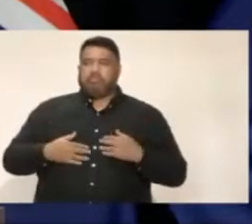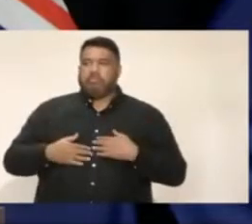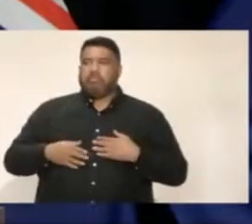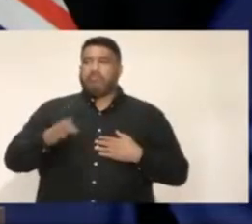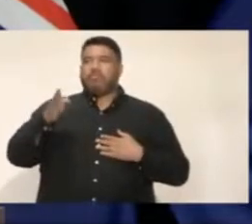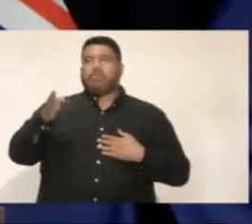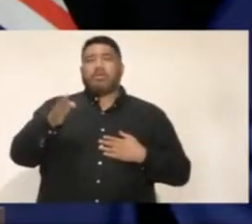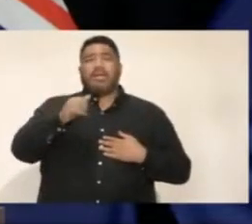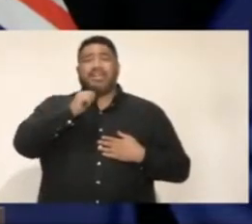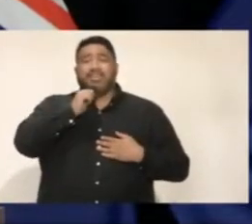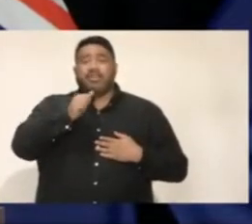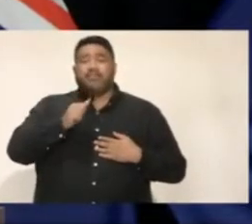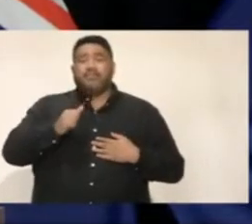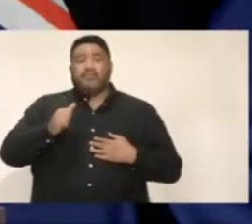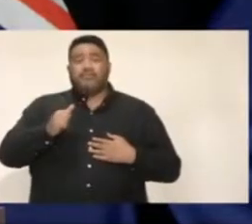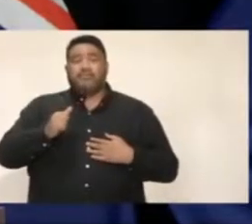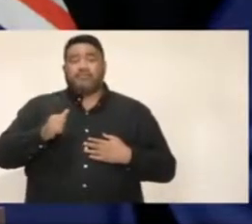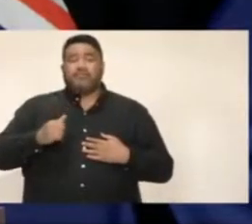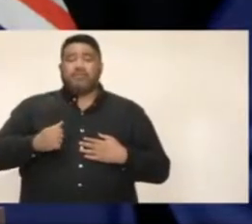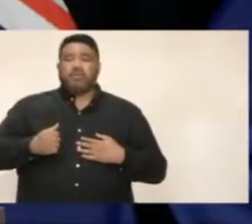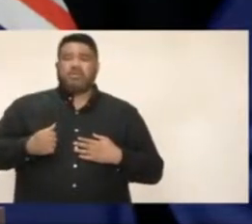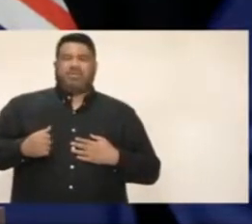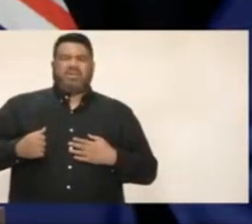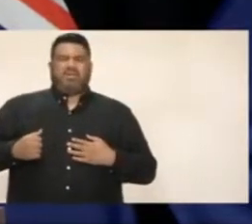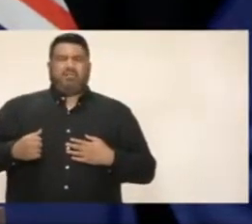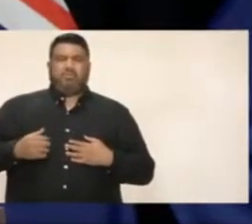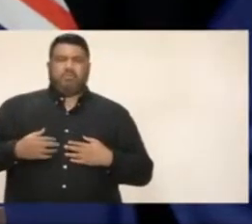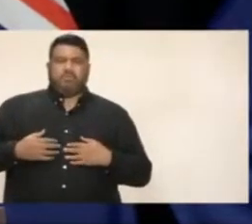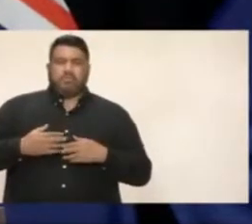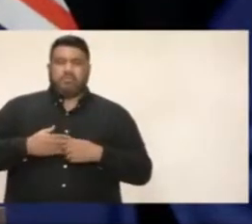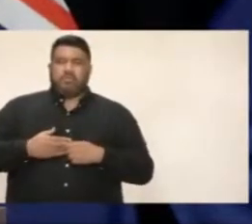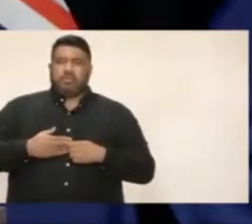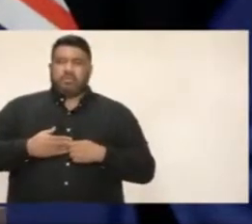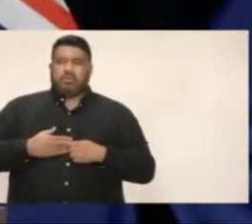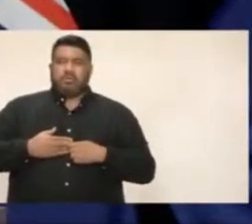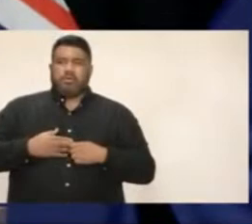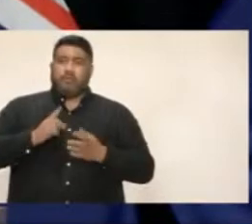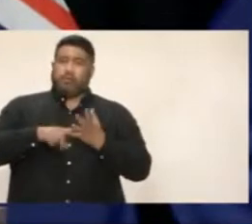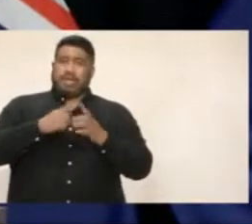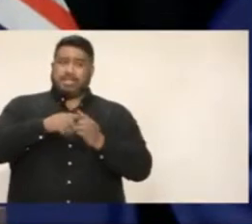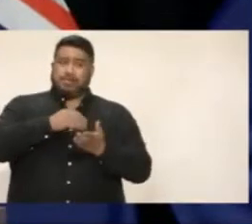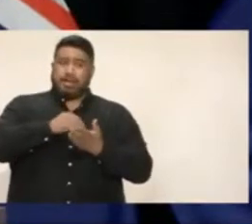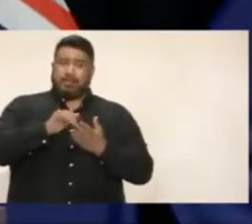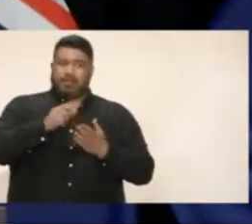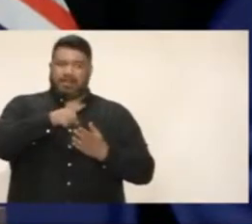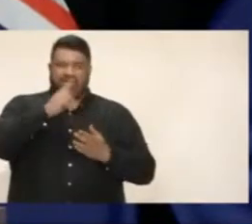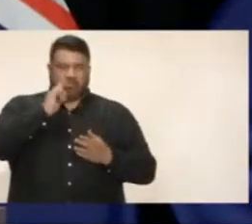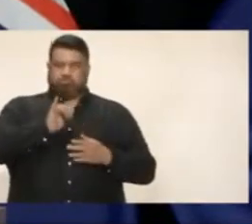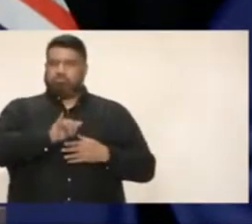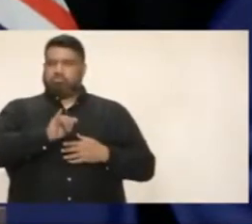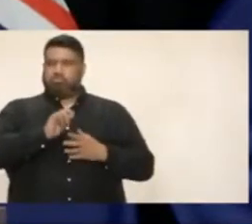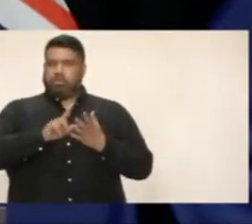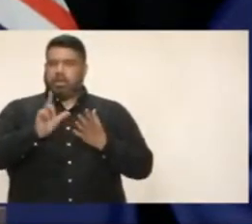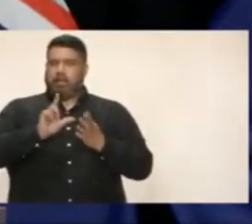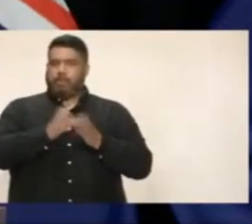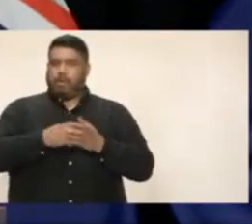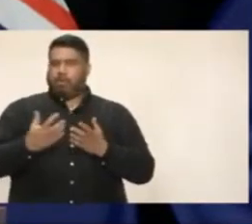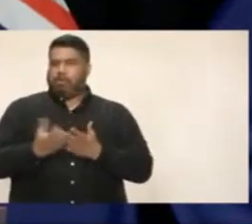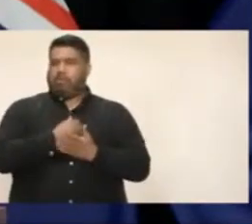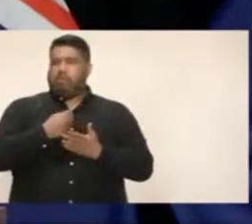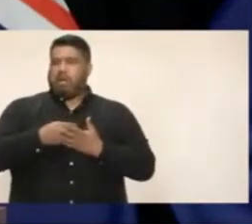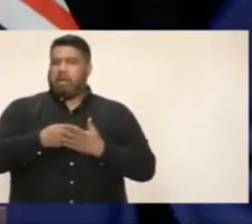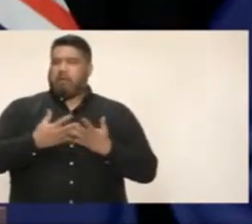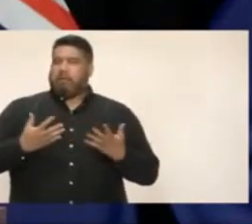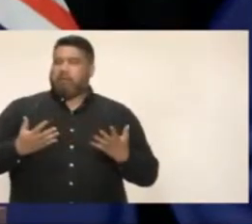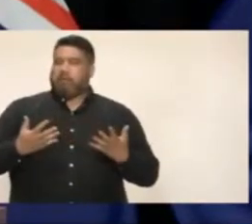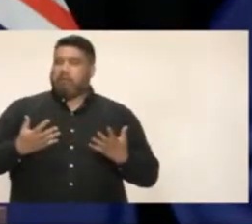those cases if there are those contracts if there are other cases, just because of the way it looks to the taxpayer that the Labour Party's making money out of public